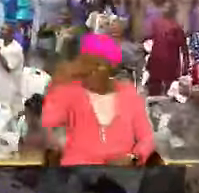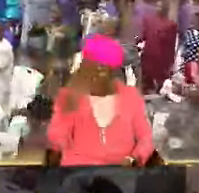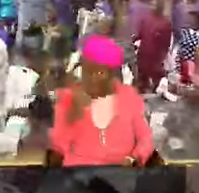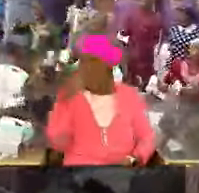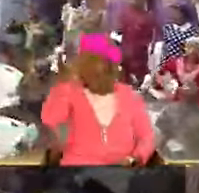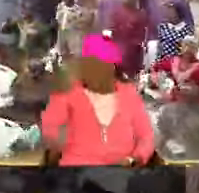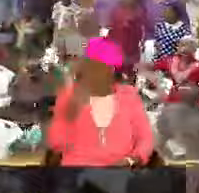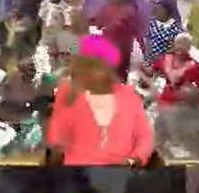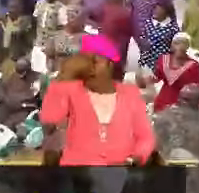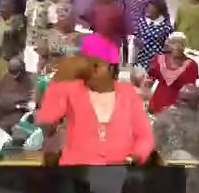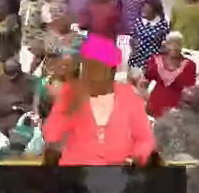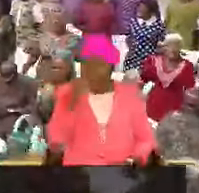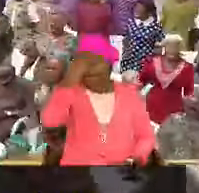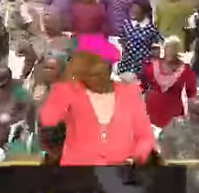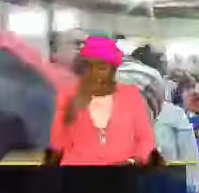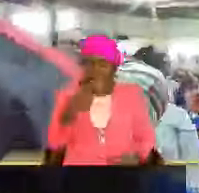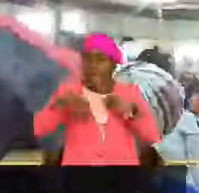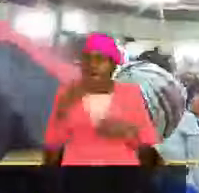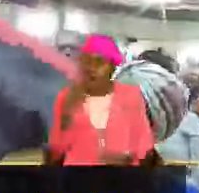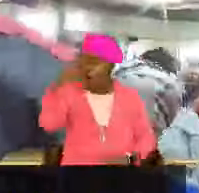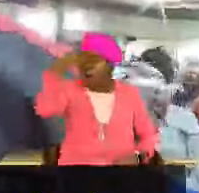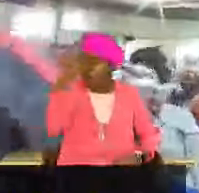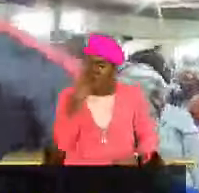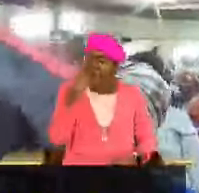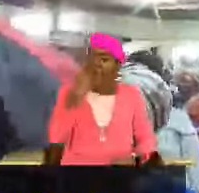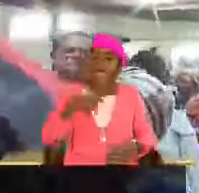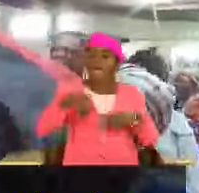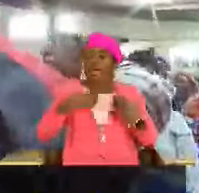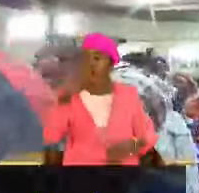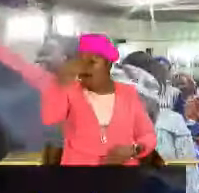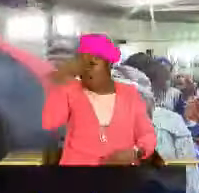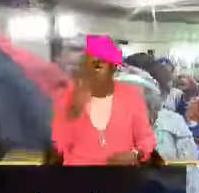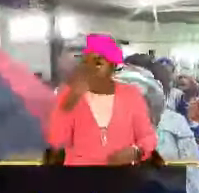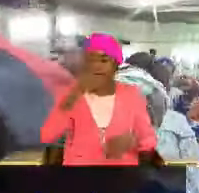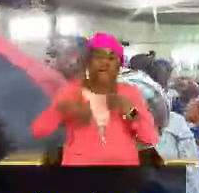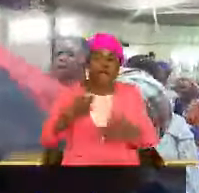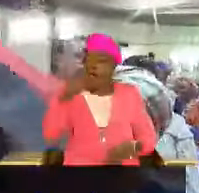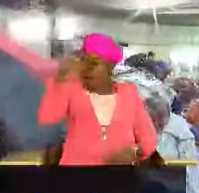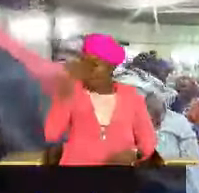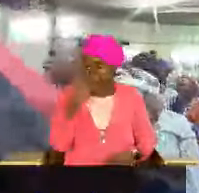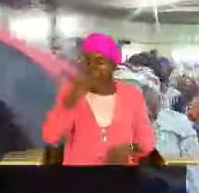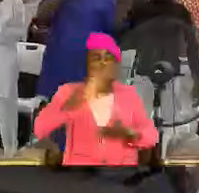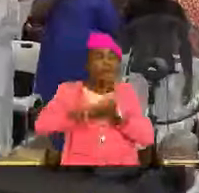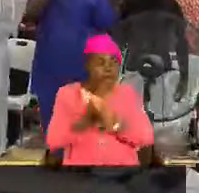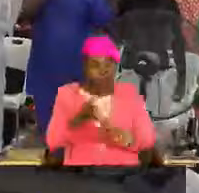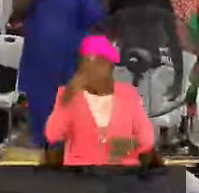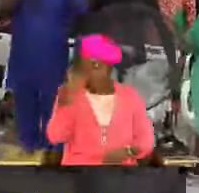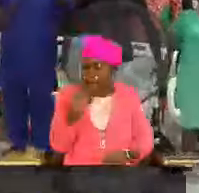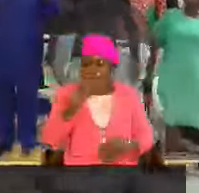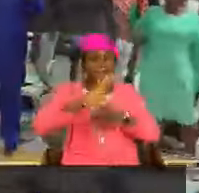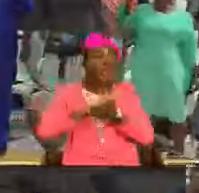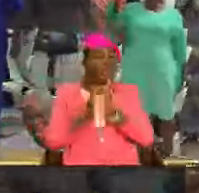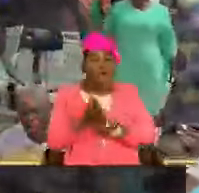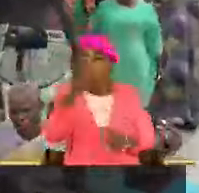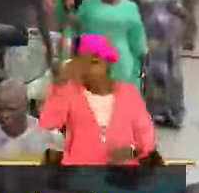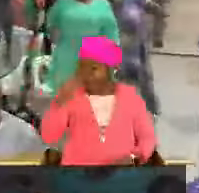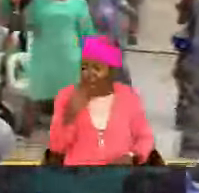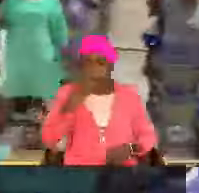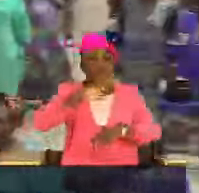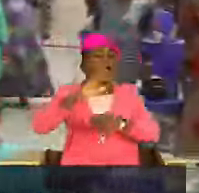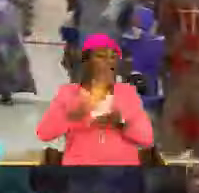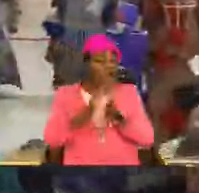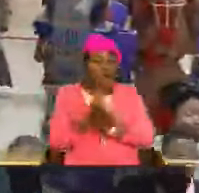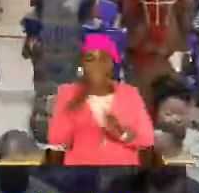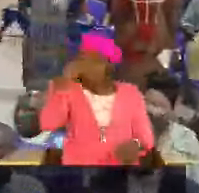go blind go blind go blind go blind go blind go blind go go blind